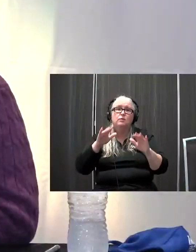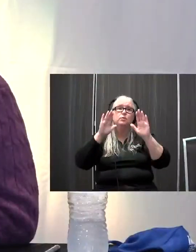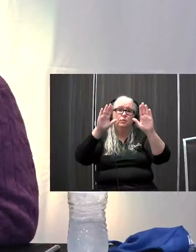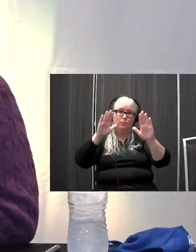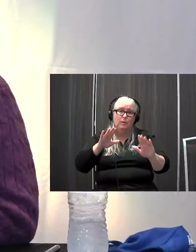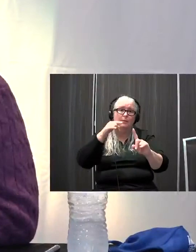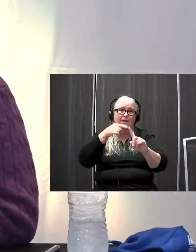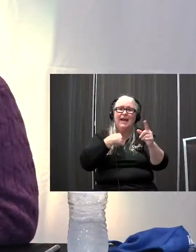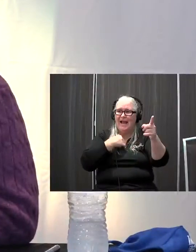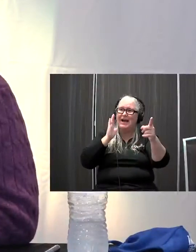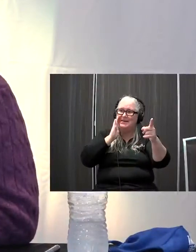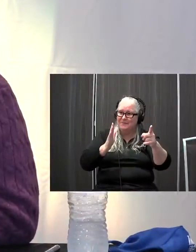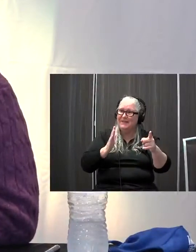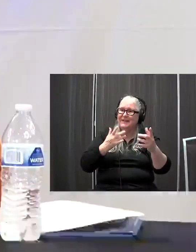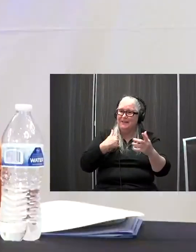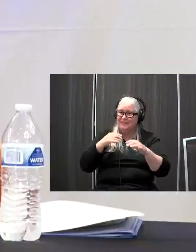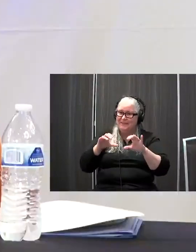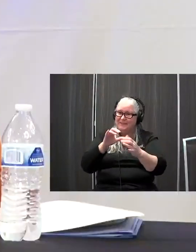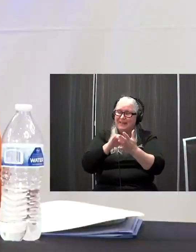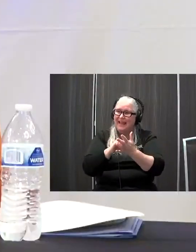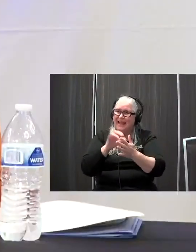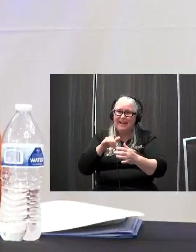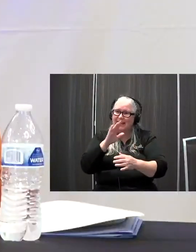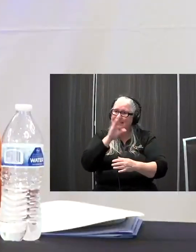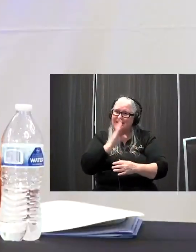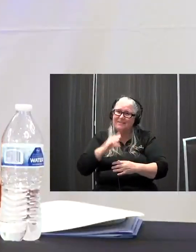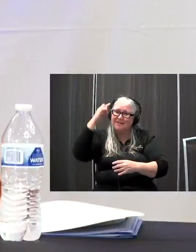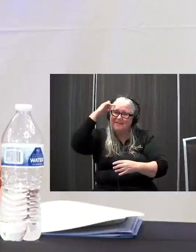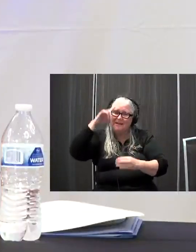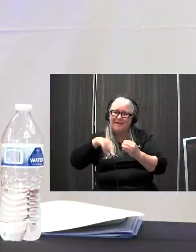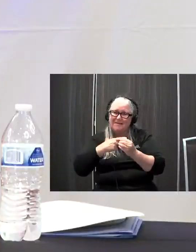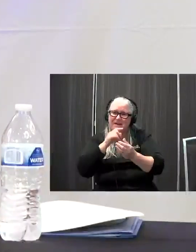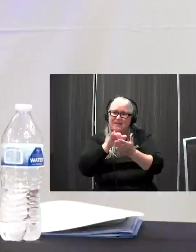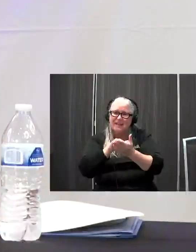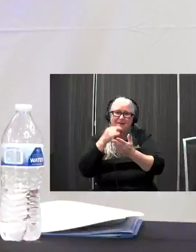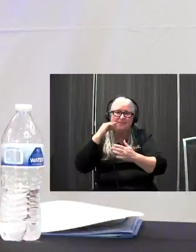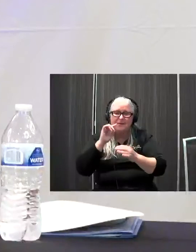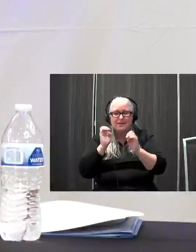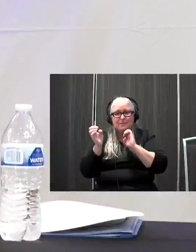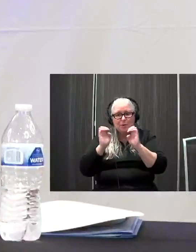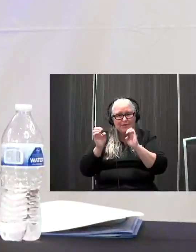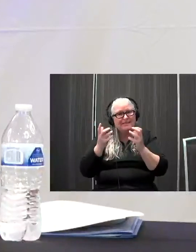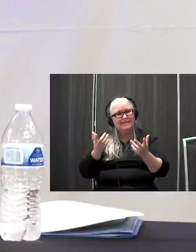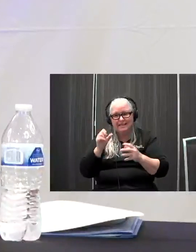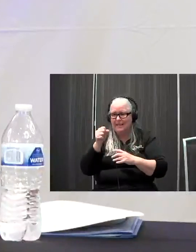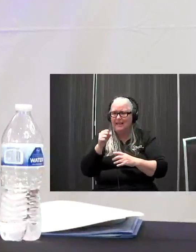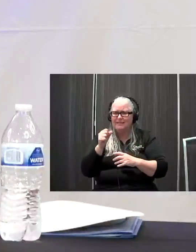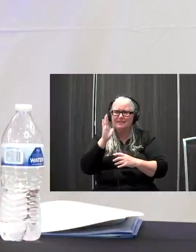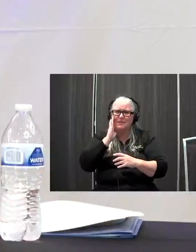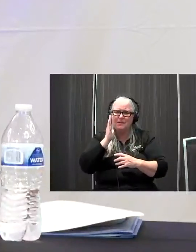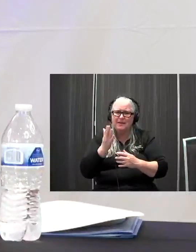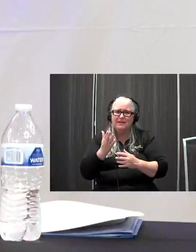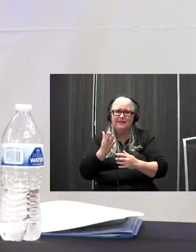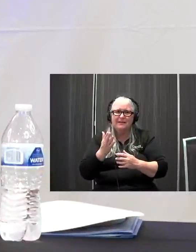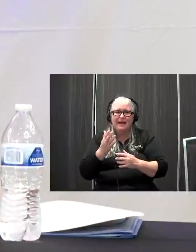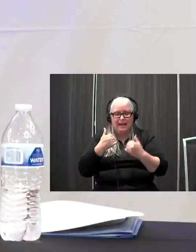point. be doing that. Yeah. I have my own, but I never thought about it for like this urgent. Like an emergency or something. I have it for him and